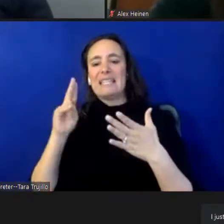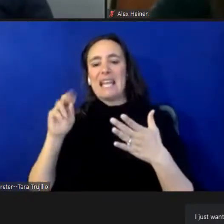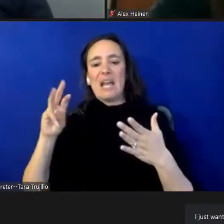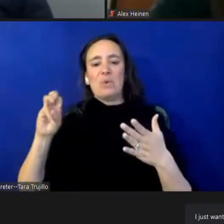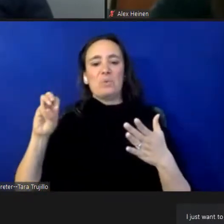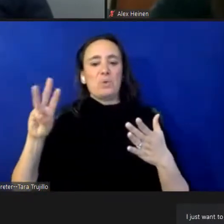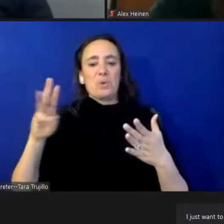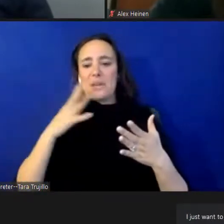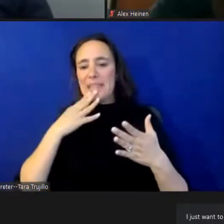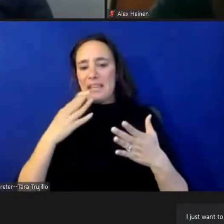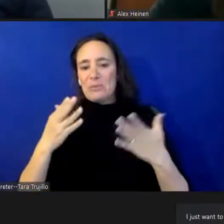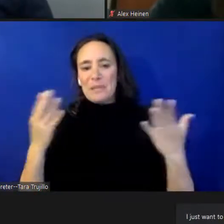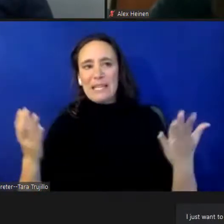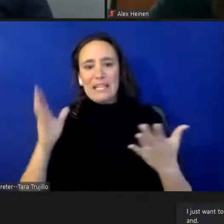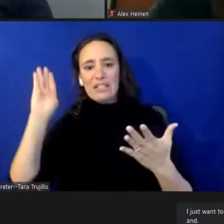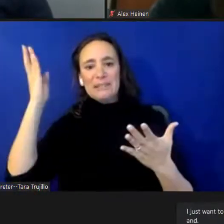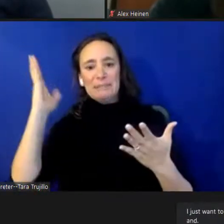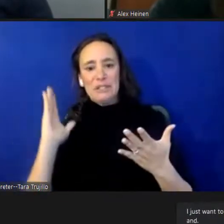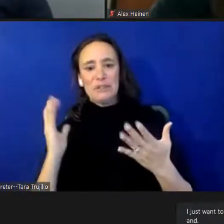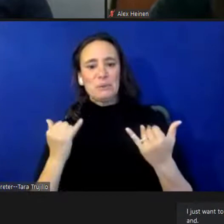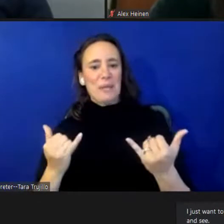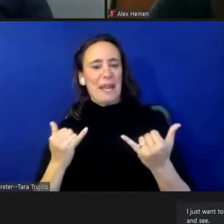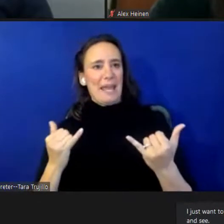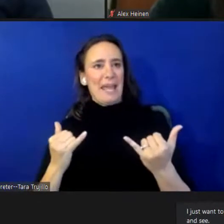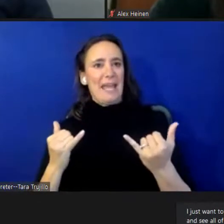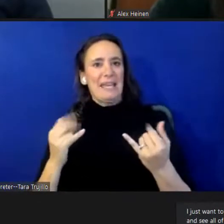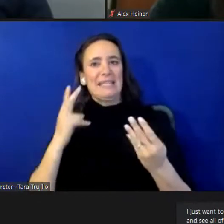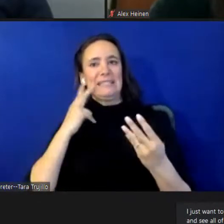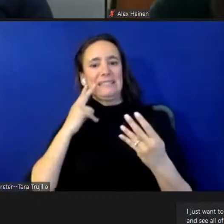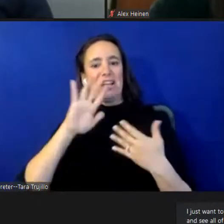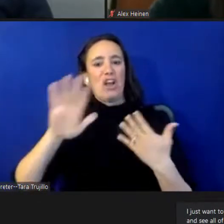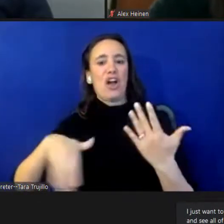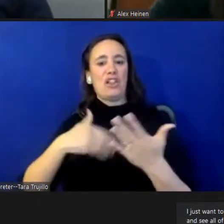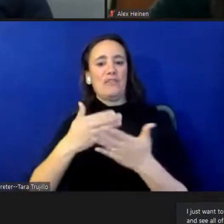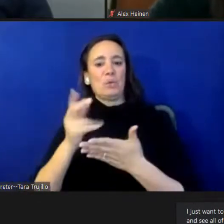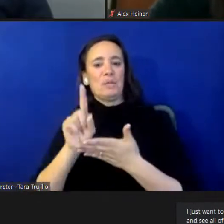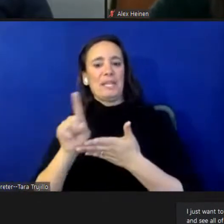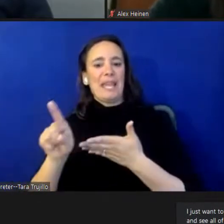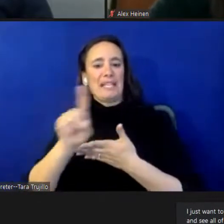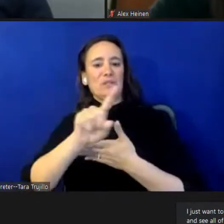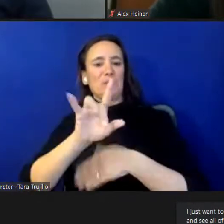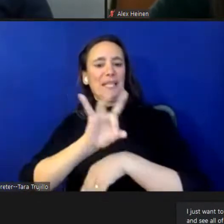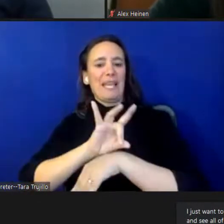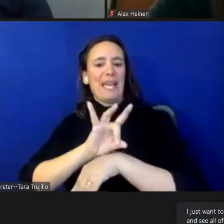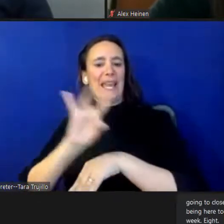here today, and see all of you guys next week at 8.